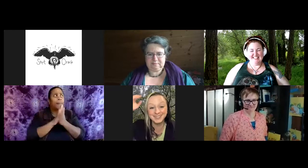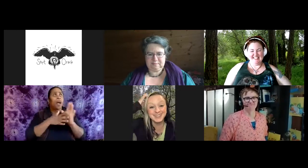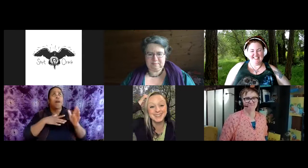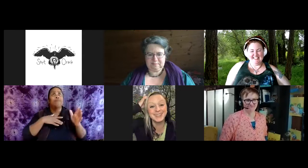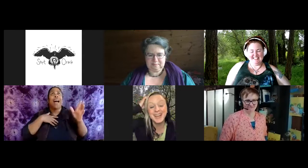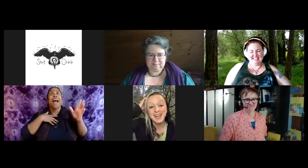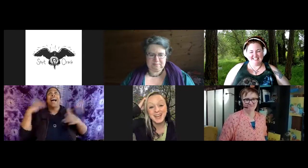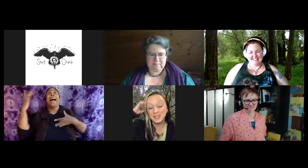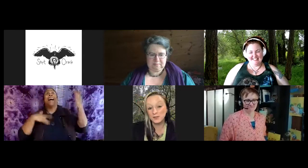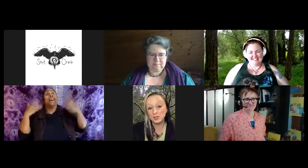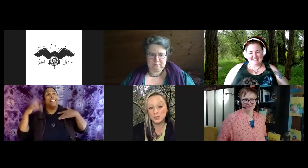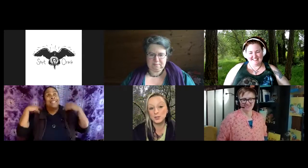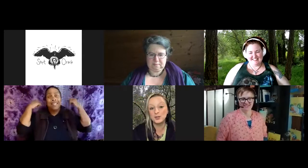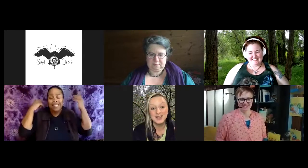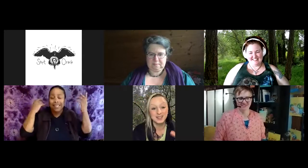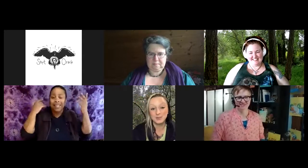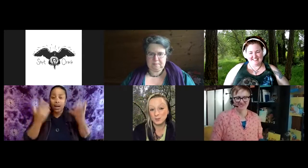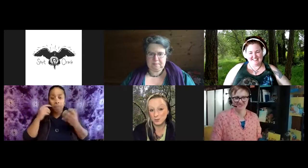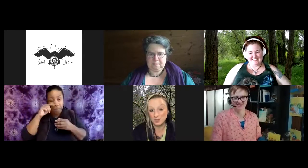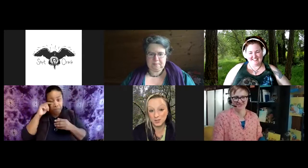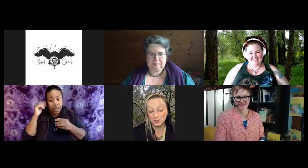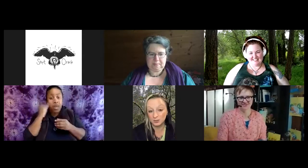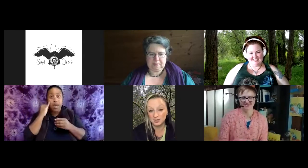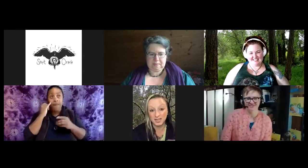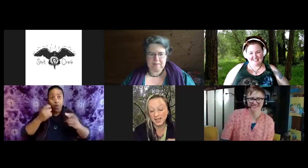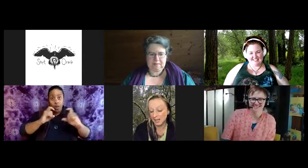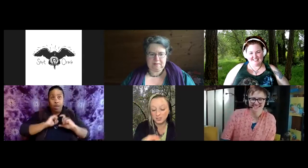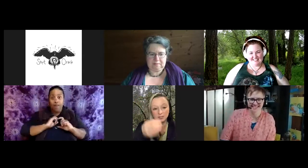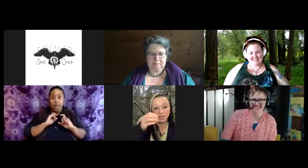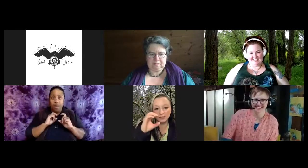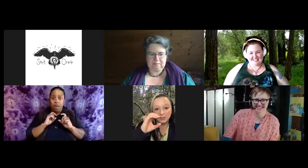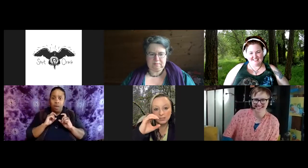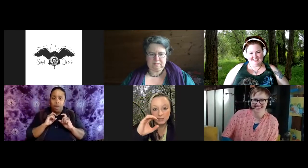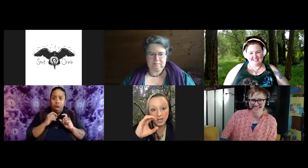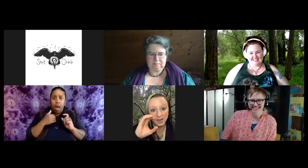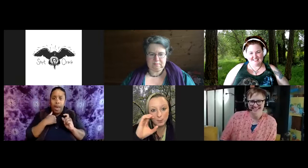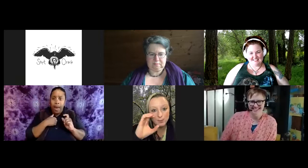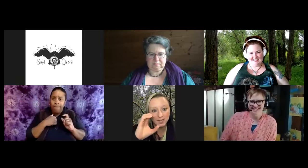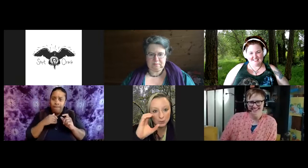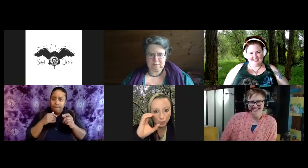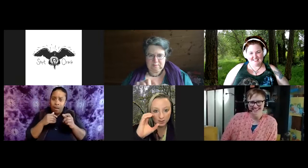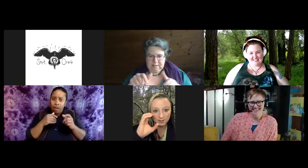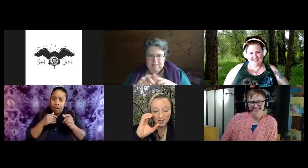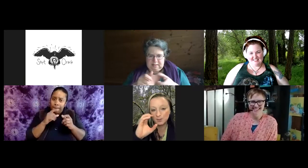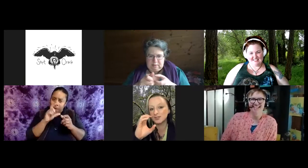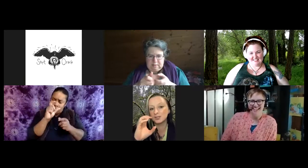it. And if you give me one of those, because I actually have I have a mini one that my sister